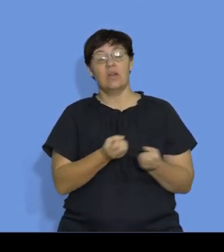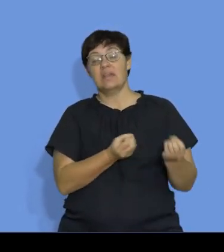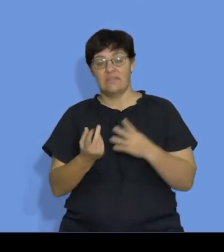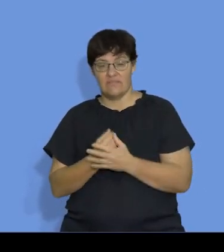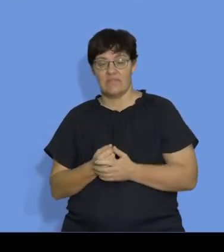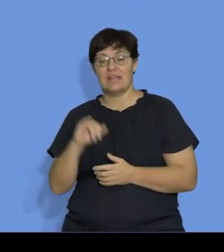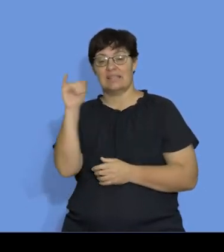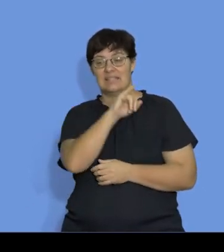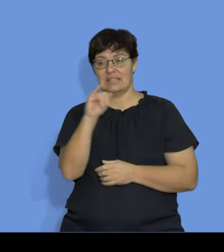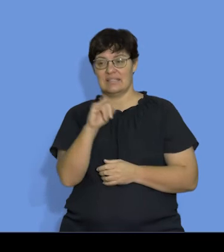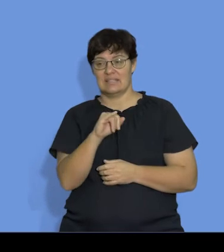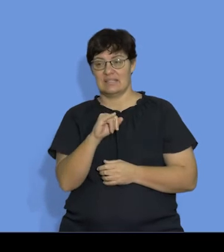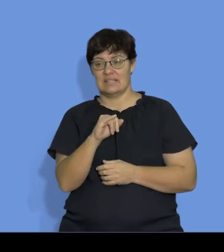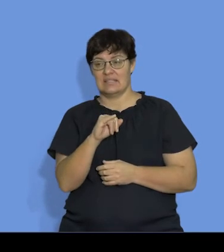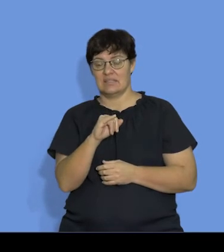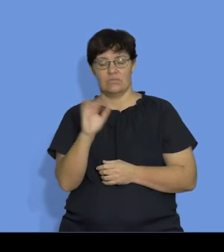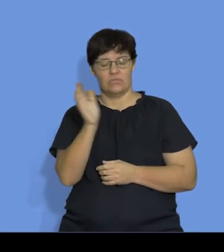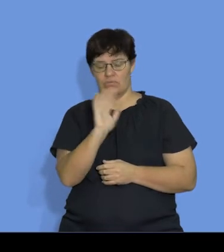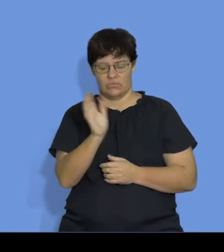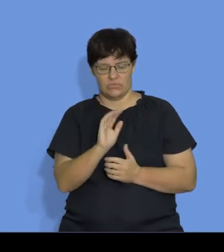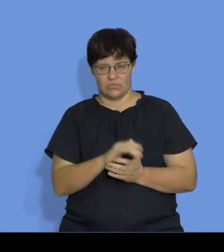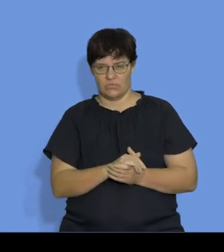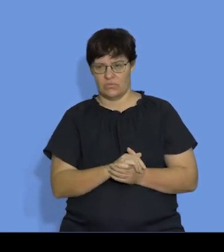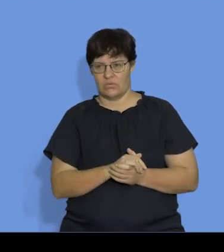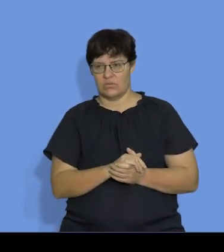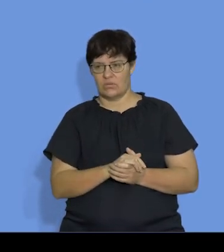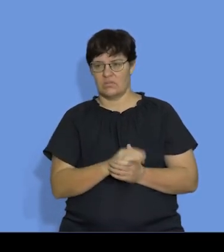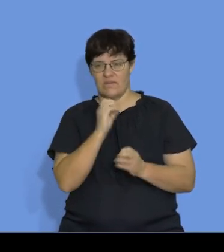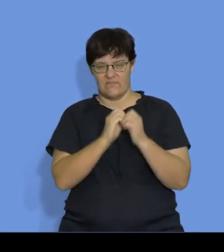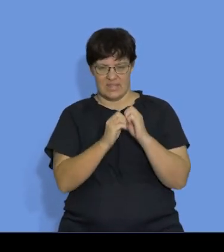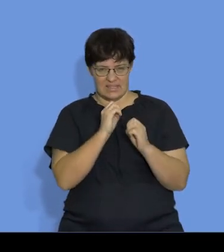Zinc, okay, let's just correct that.